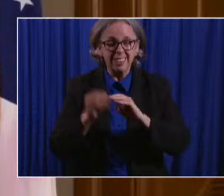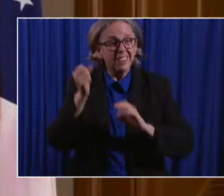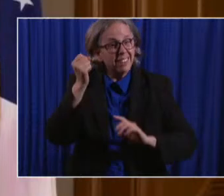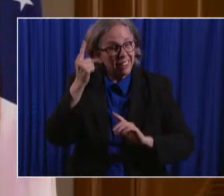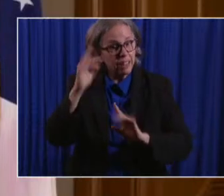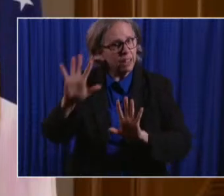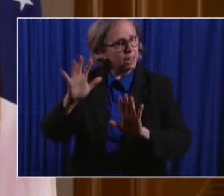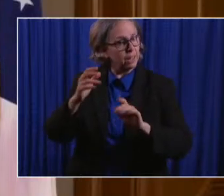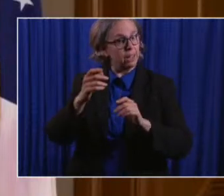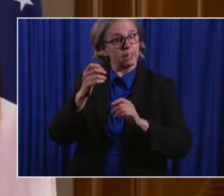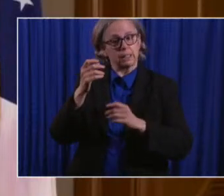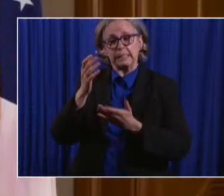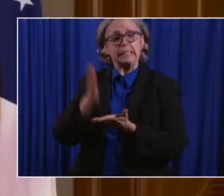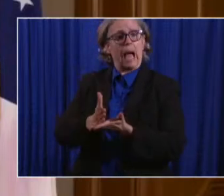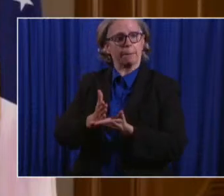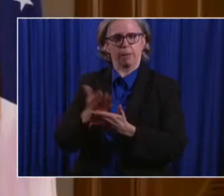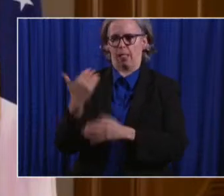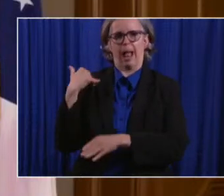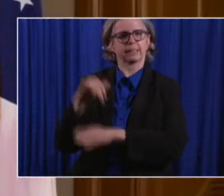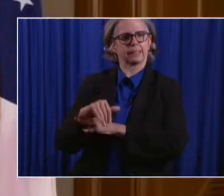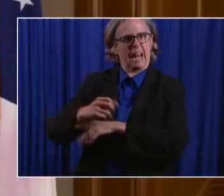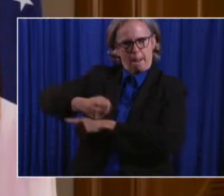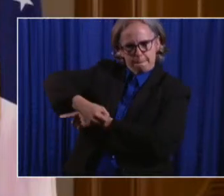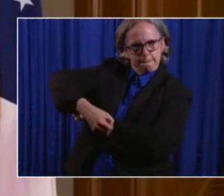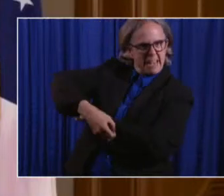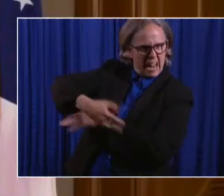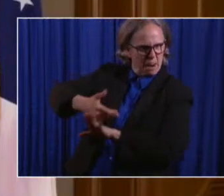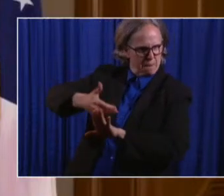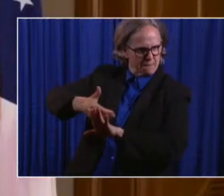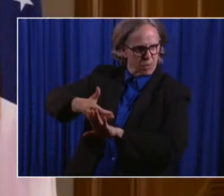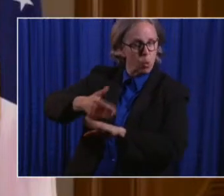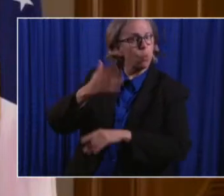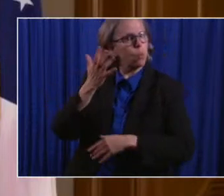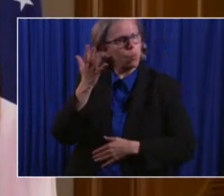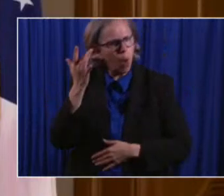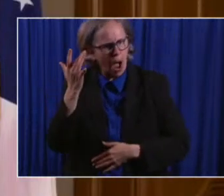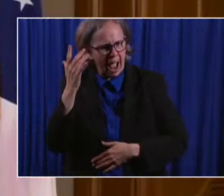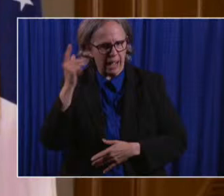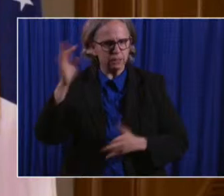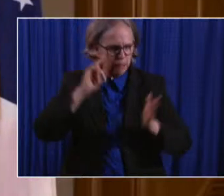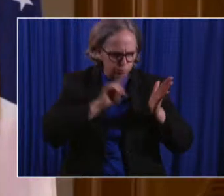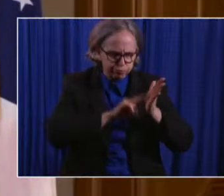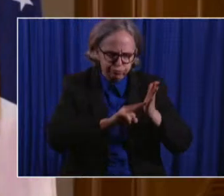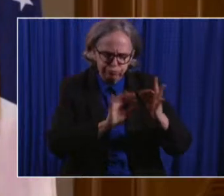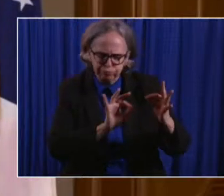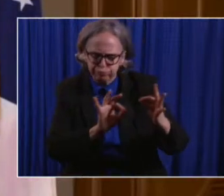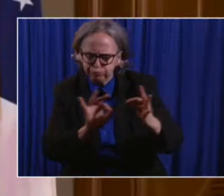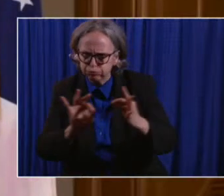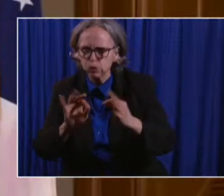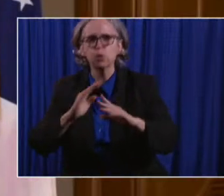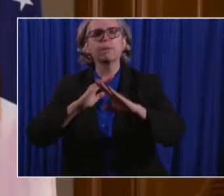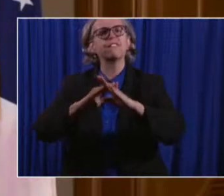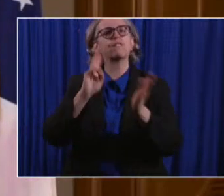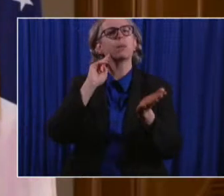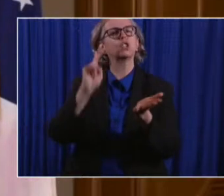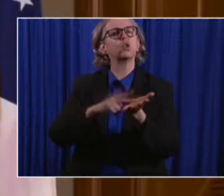removal of duplicate entries. I'm pleased to announce that